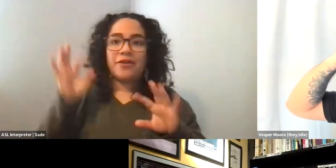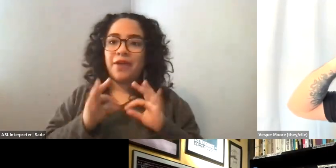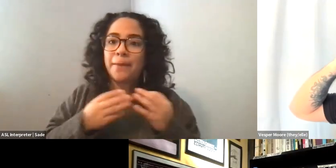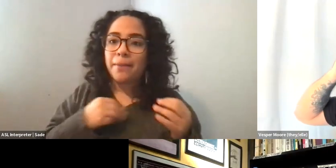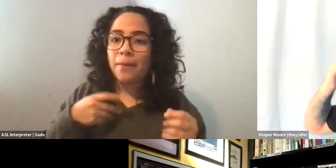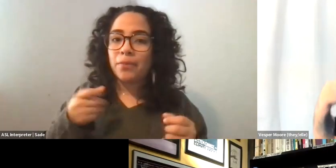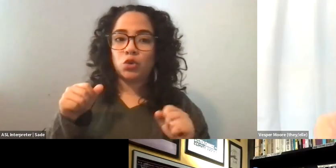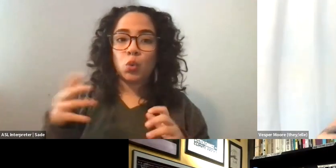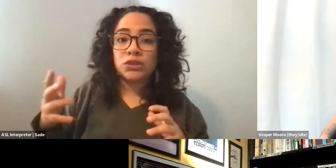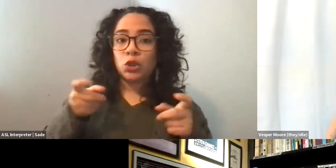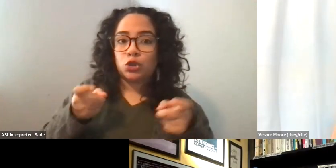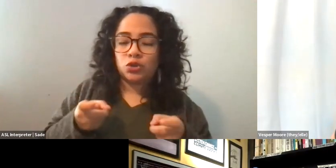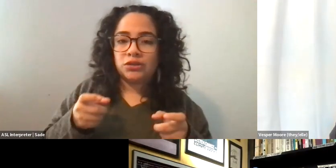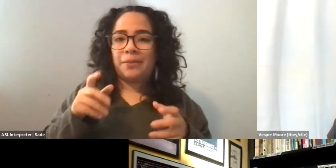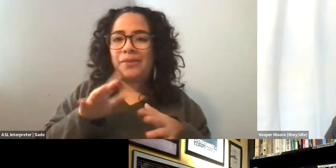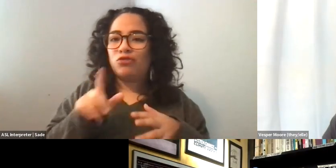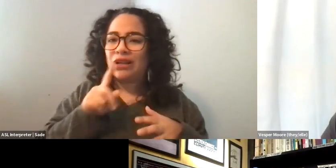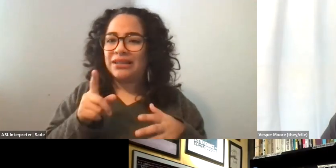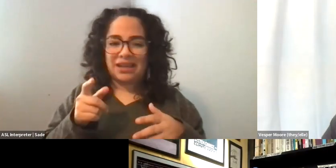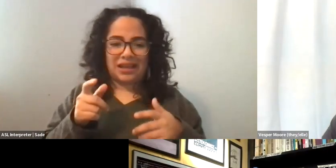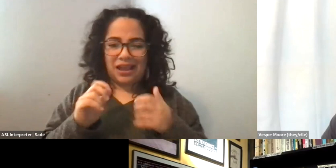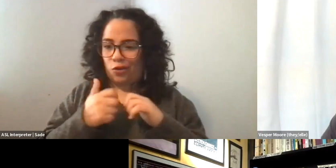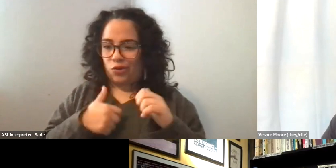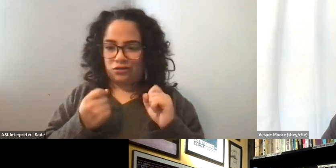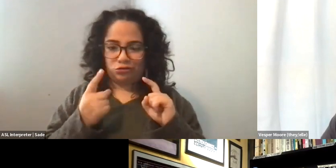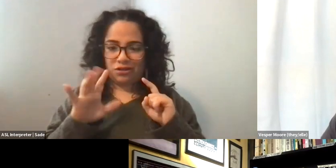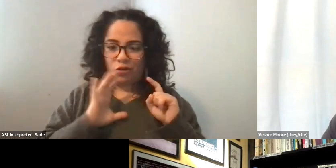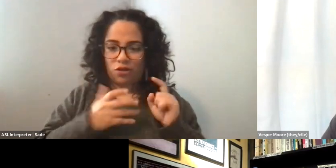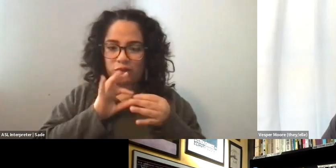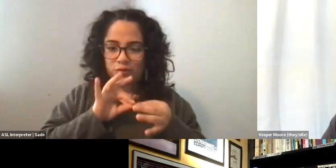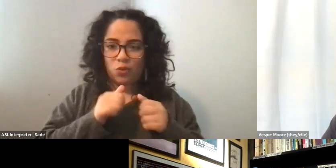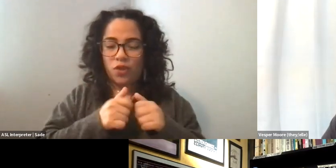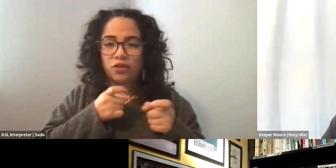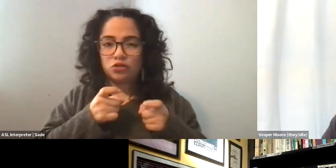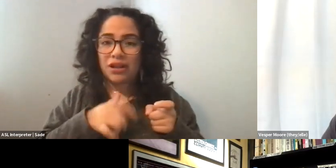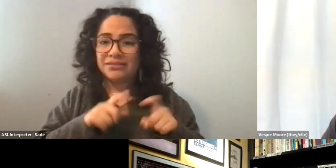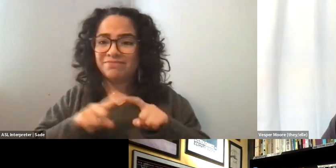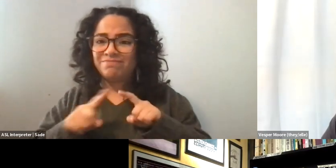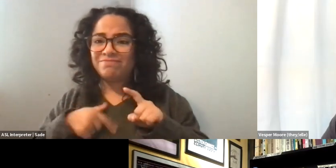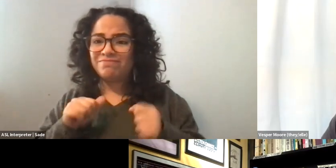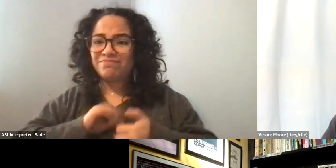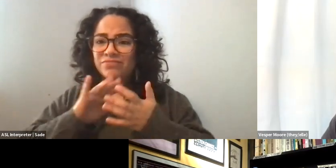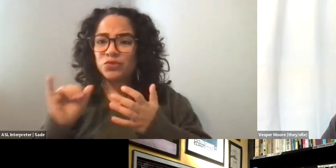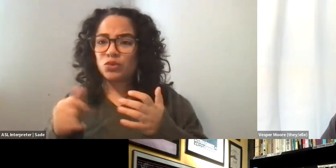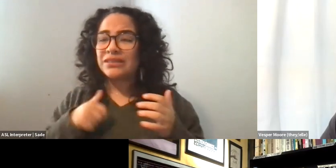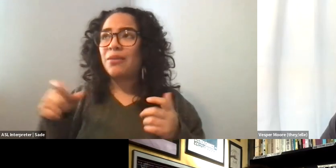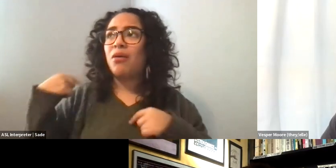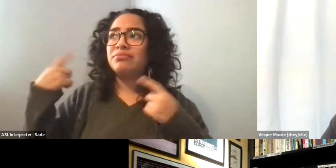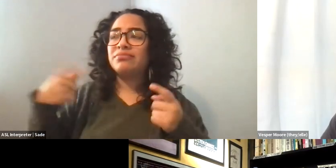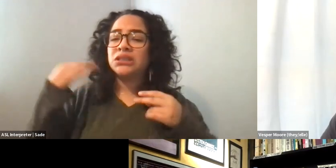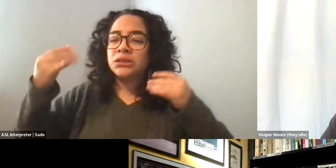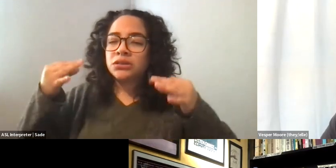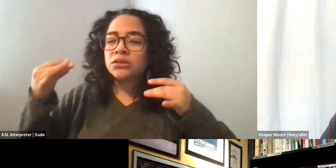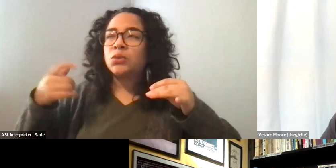like, how do we understand our relationship with control and many other different respects? And that's something I've been thinking about a lot. You know, when we